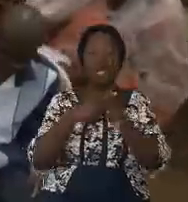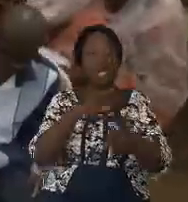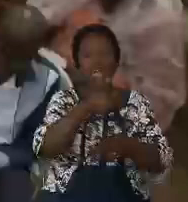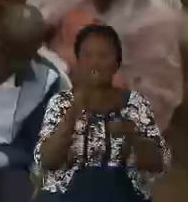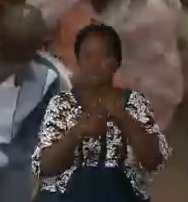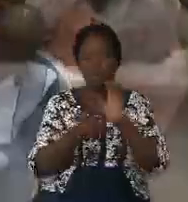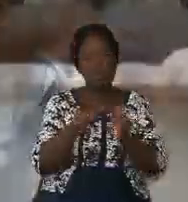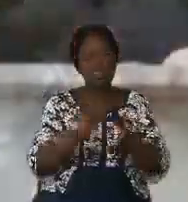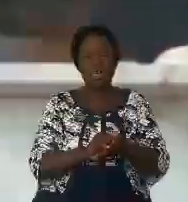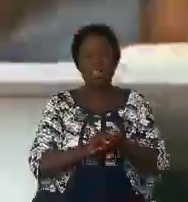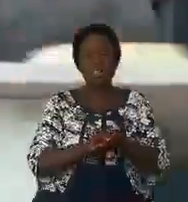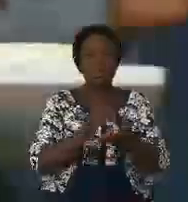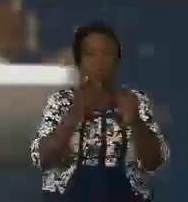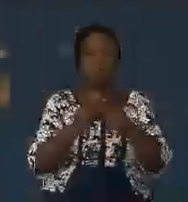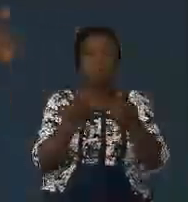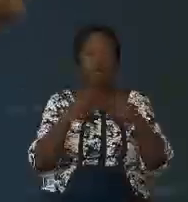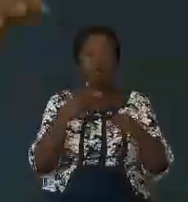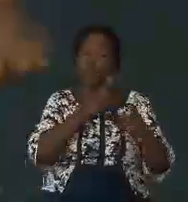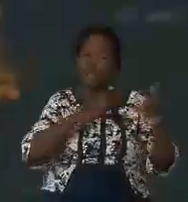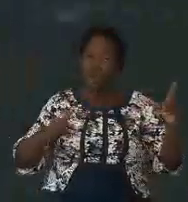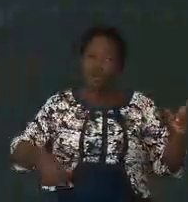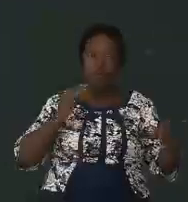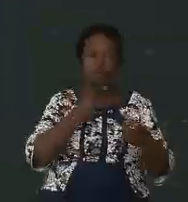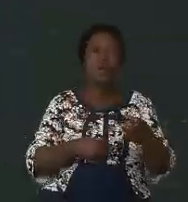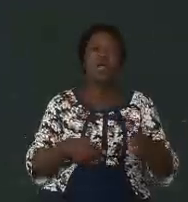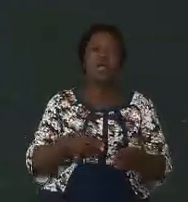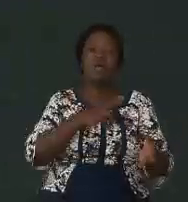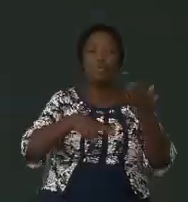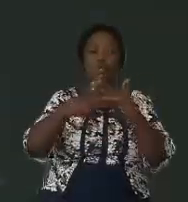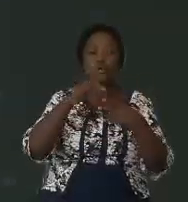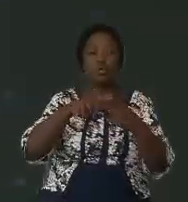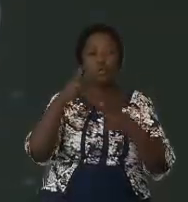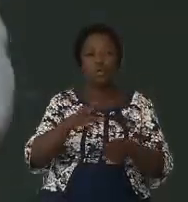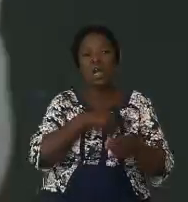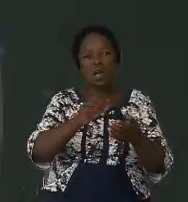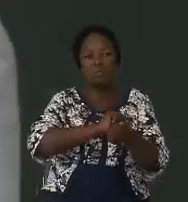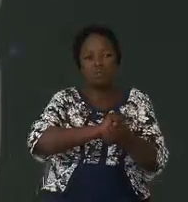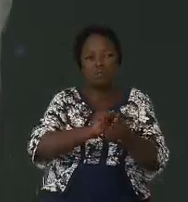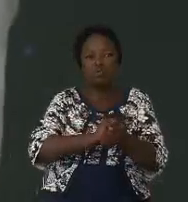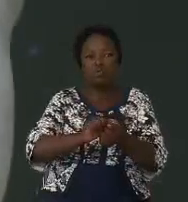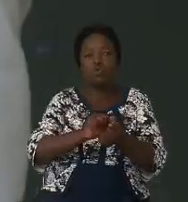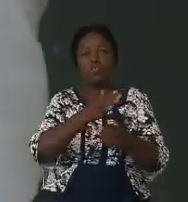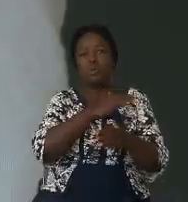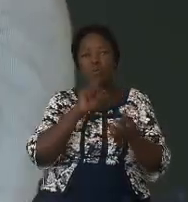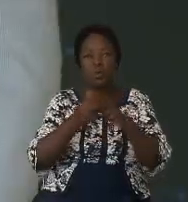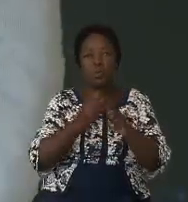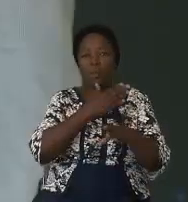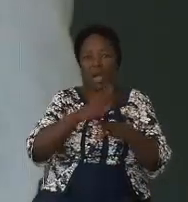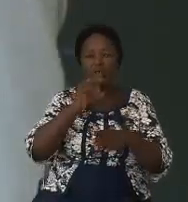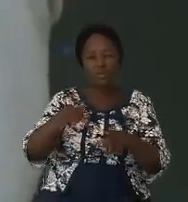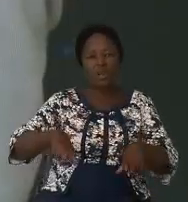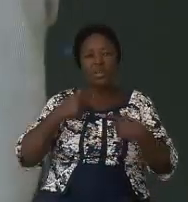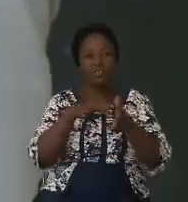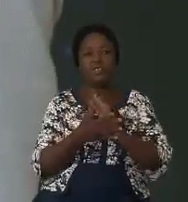that tear. Any calamity that is about to come, the Lord will return unto you. He'll